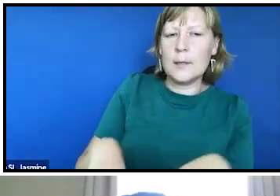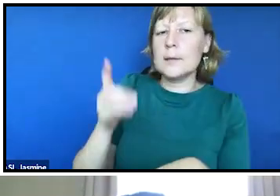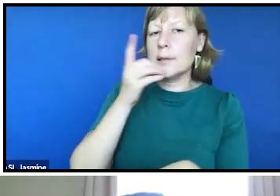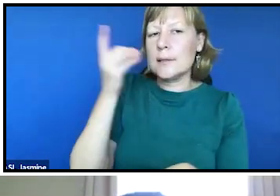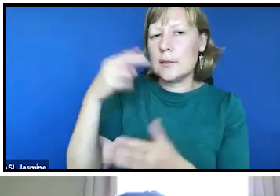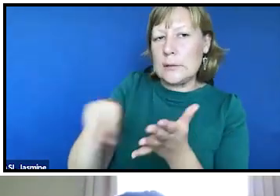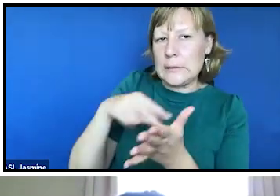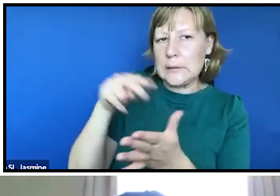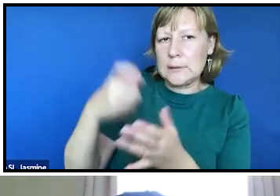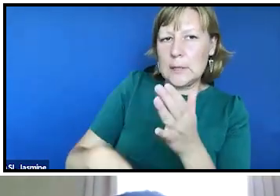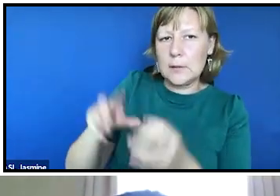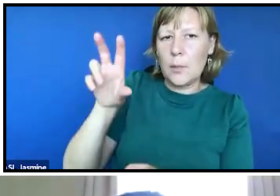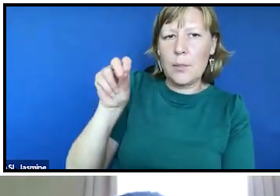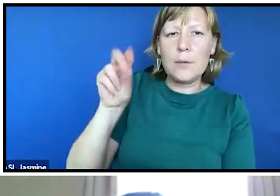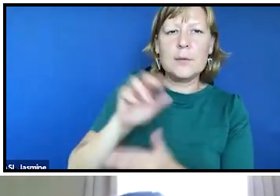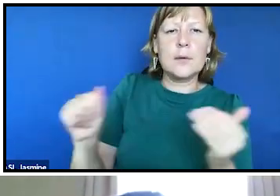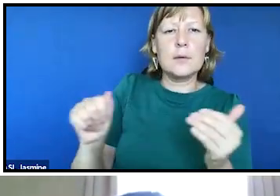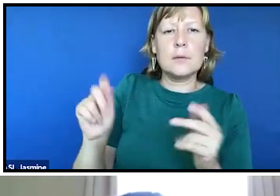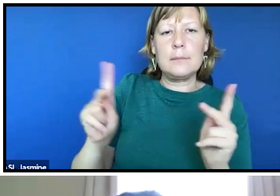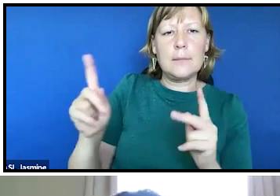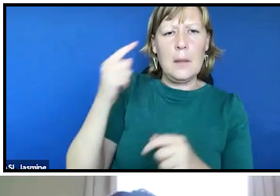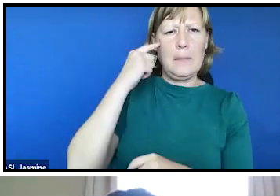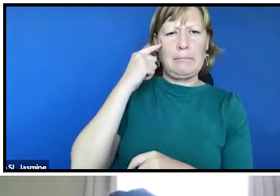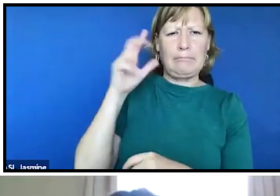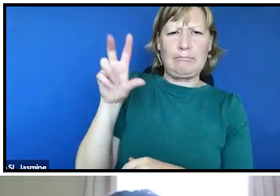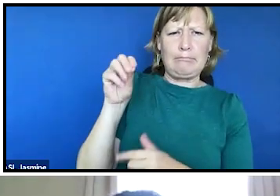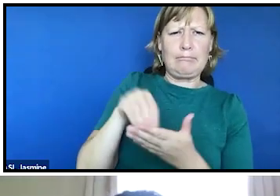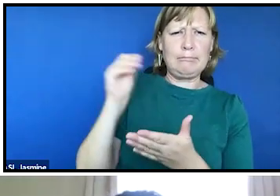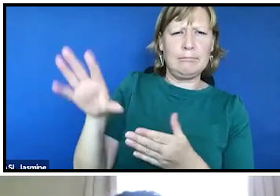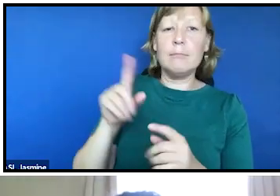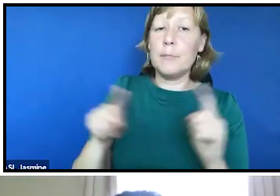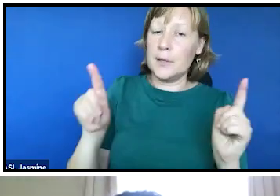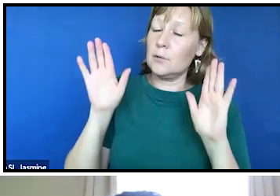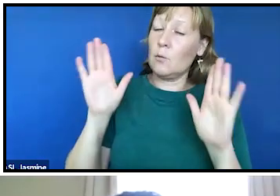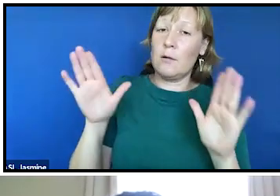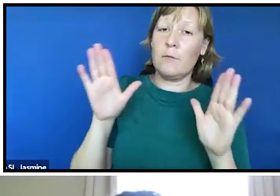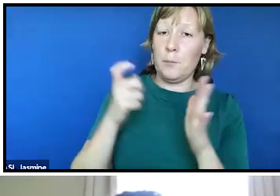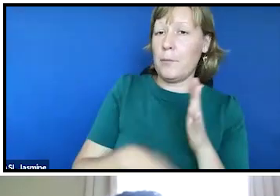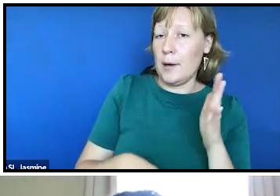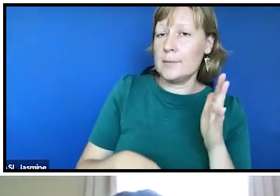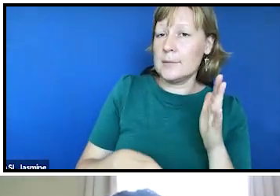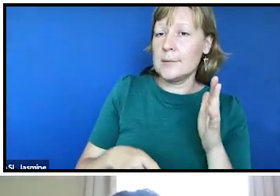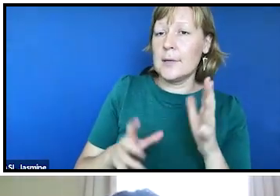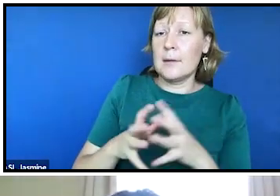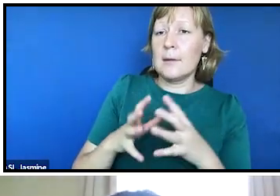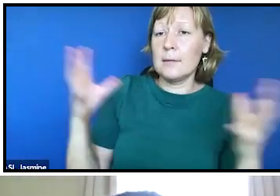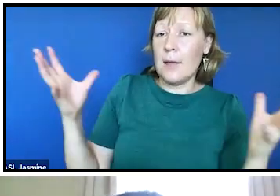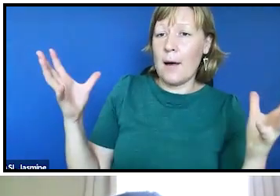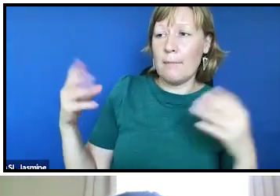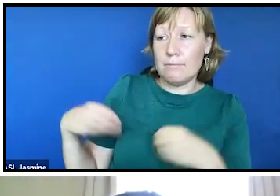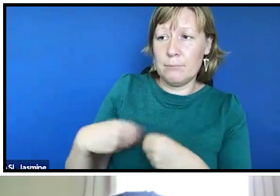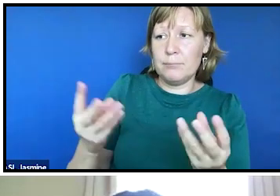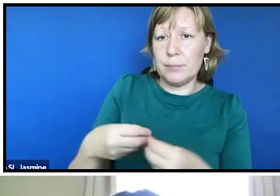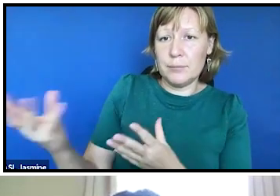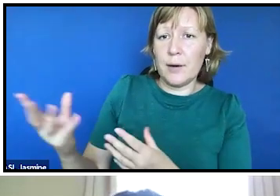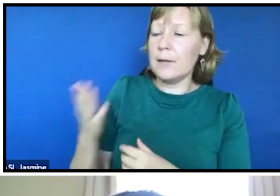$30, which some people might think it's a lot, but it is a super duper deal bargain at the. And we have to thank the division and Buddha for helping us with